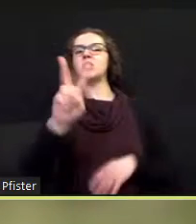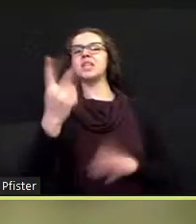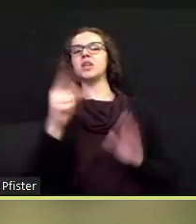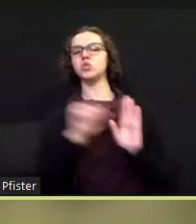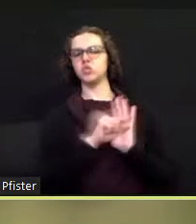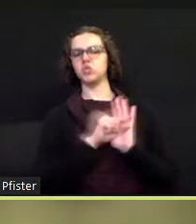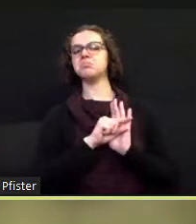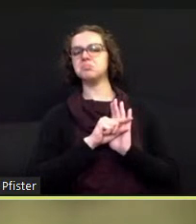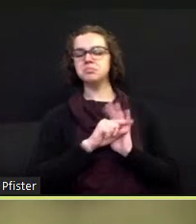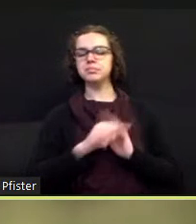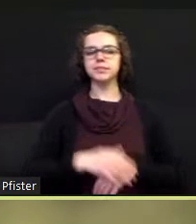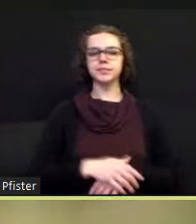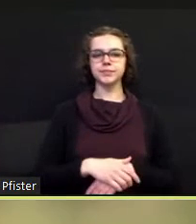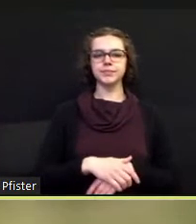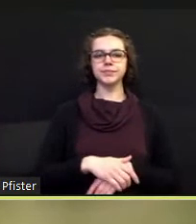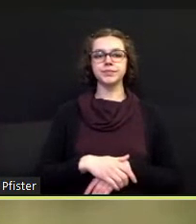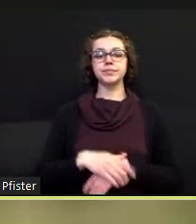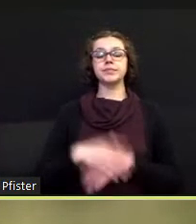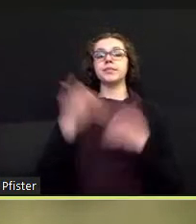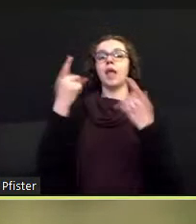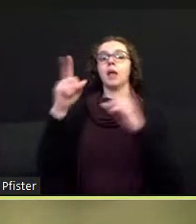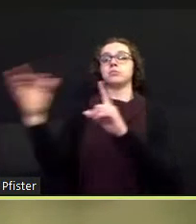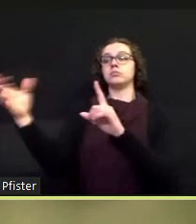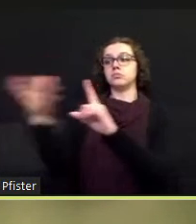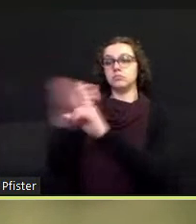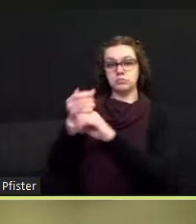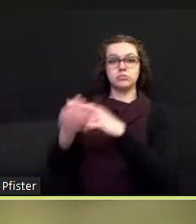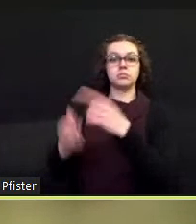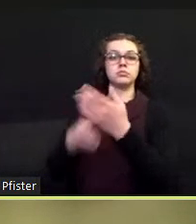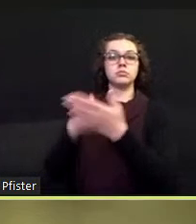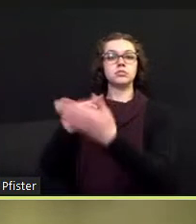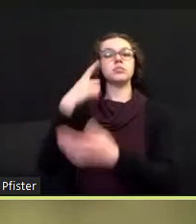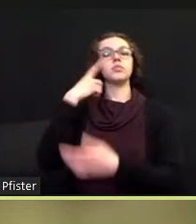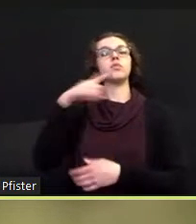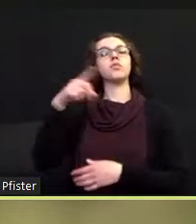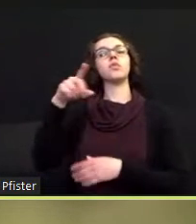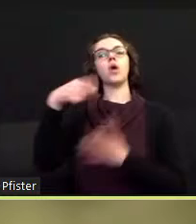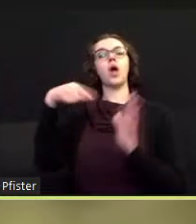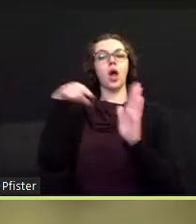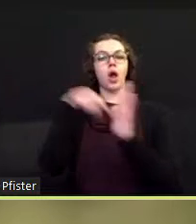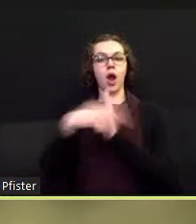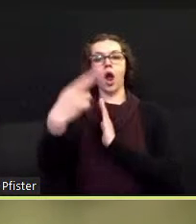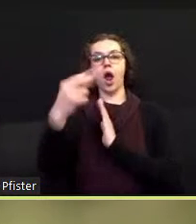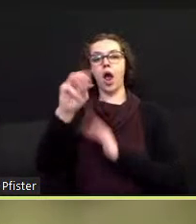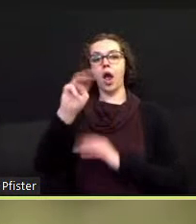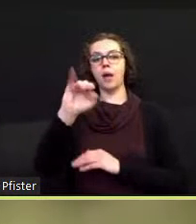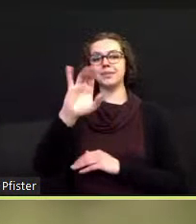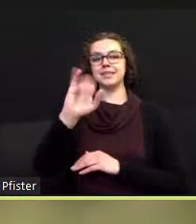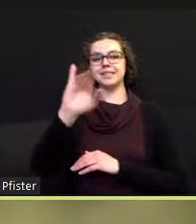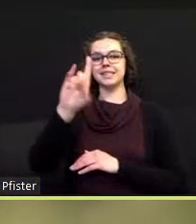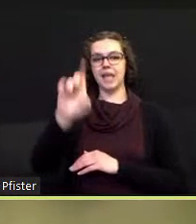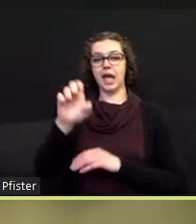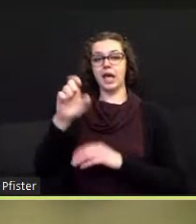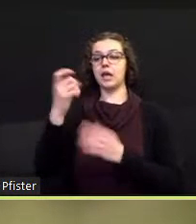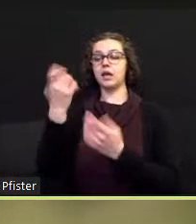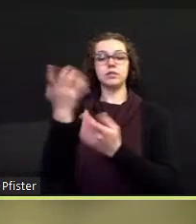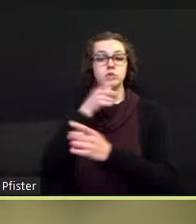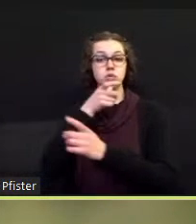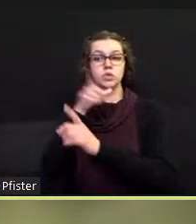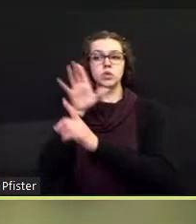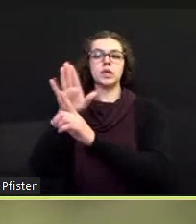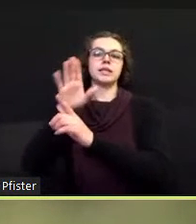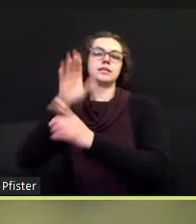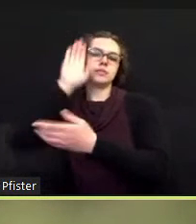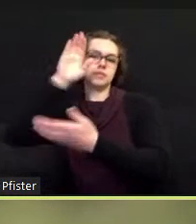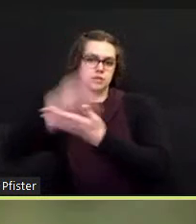grade. He was charged and convicted of homicide of his 2-year-old son in 1997. And the